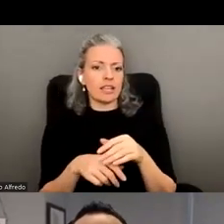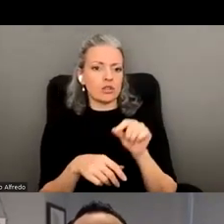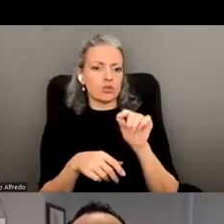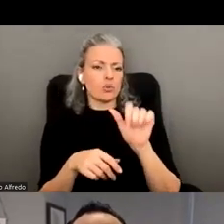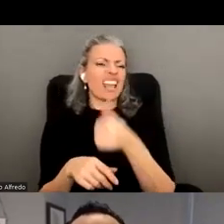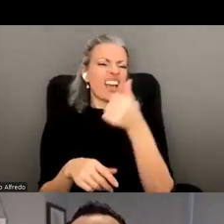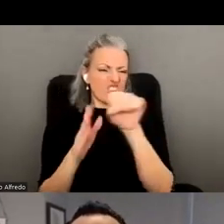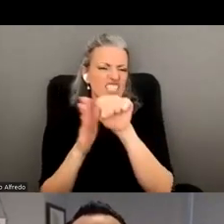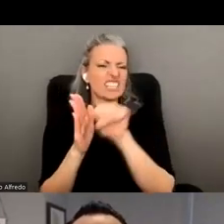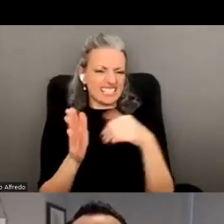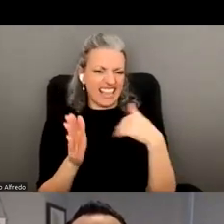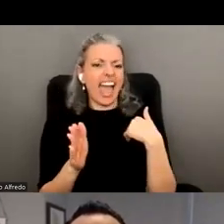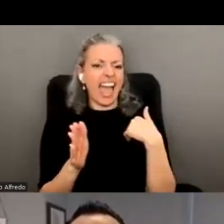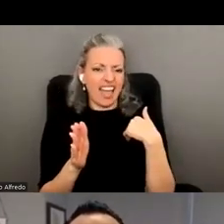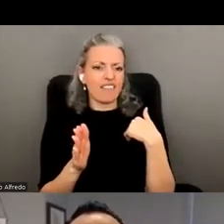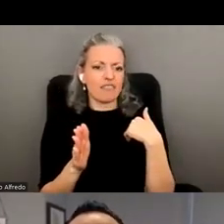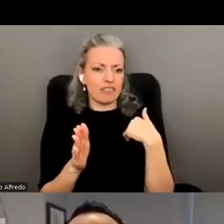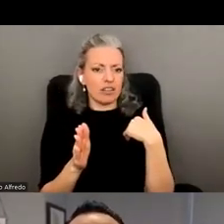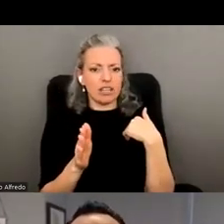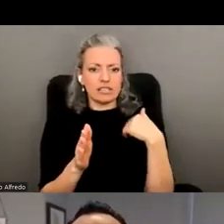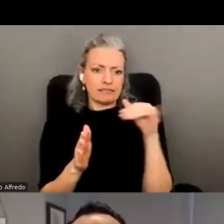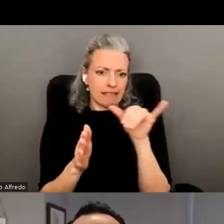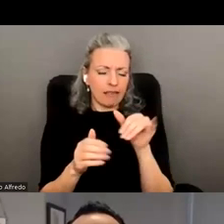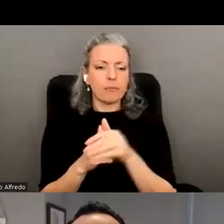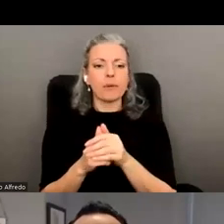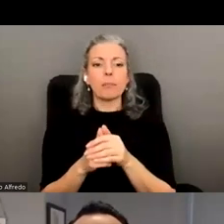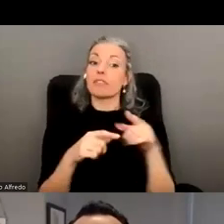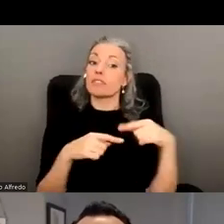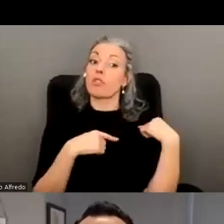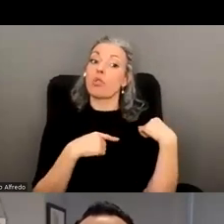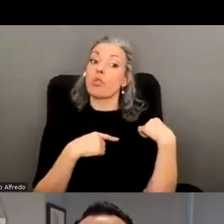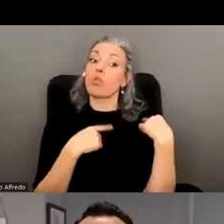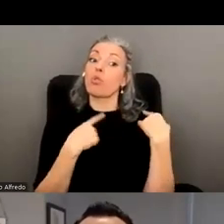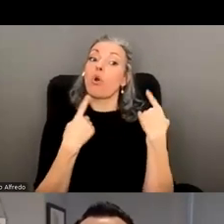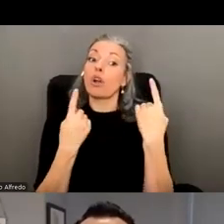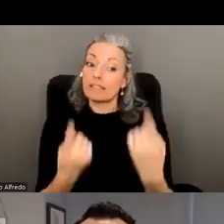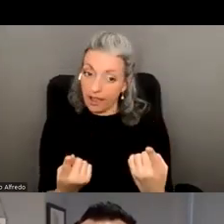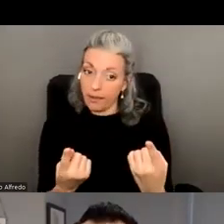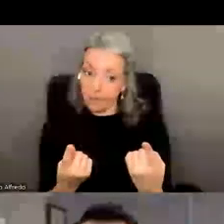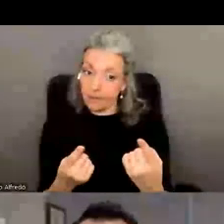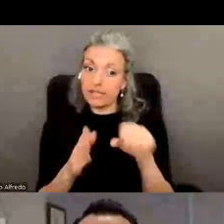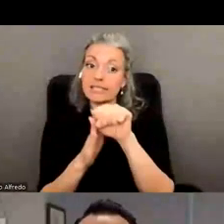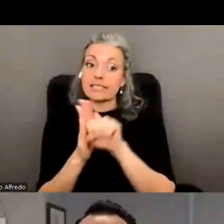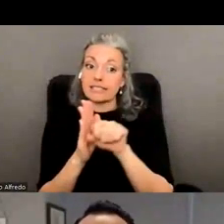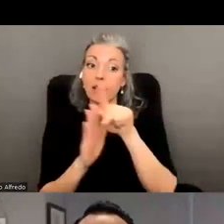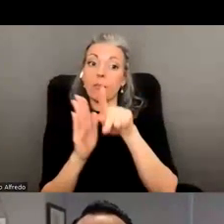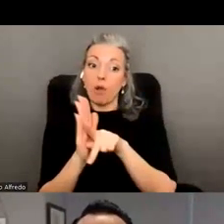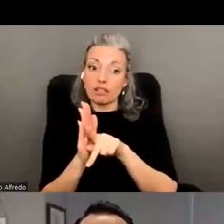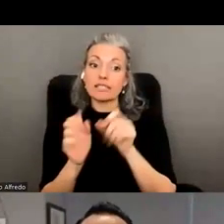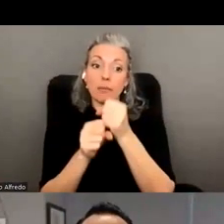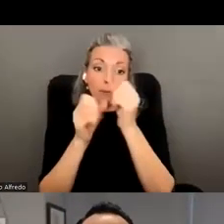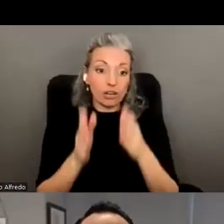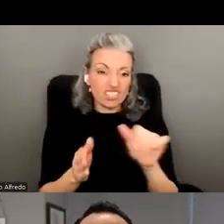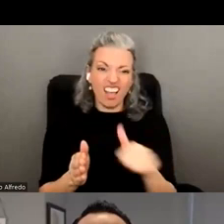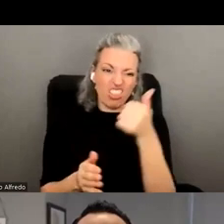have all-payer claims databases, but this has been a long time coming. State policymakers, so many others have